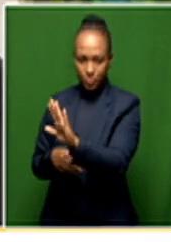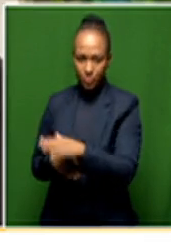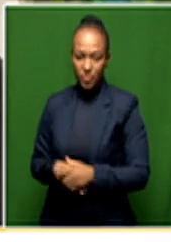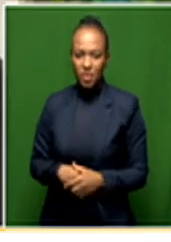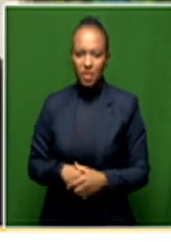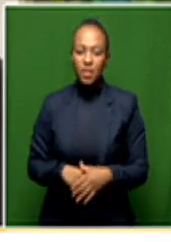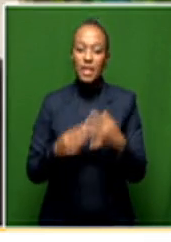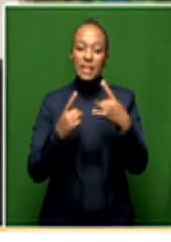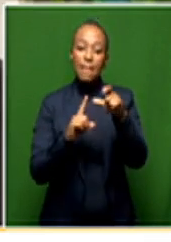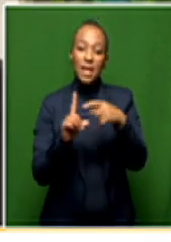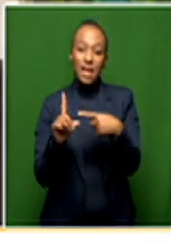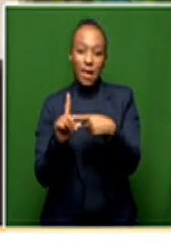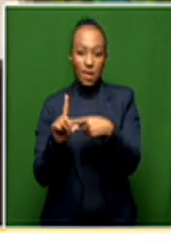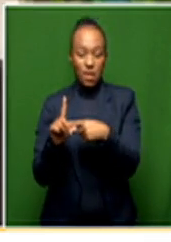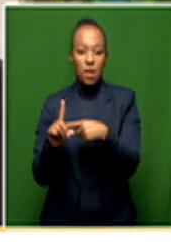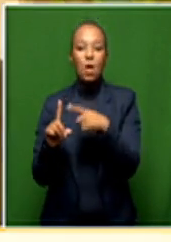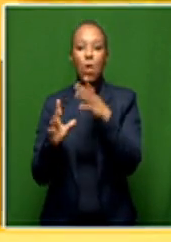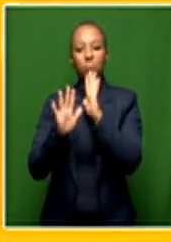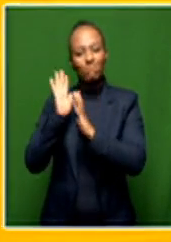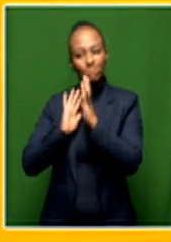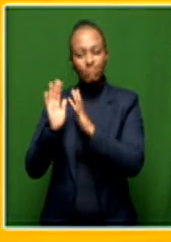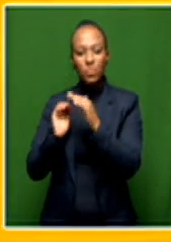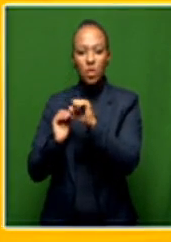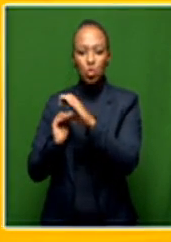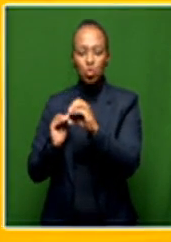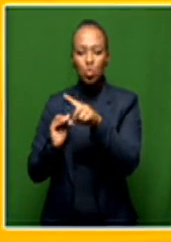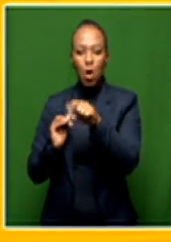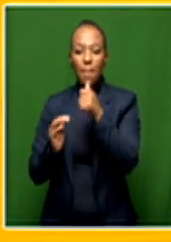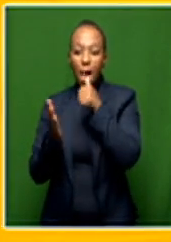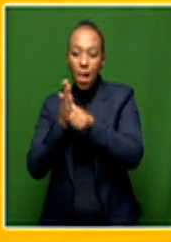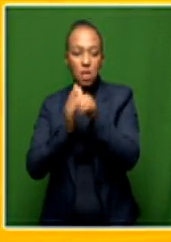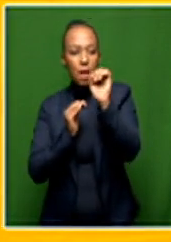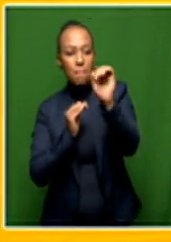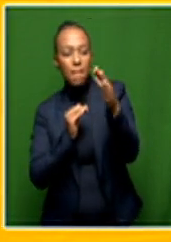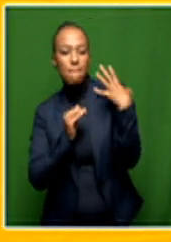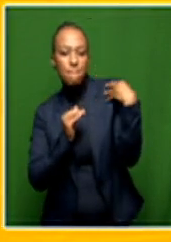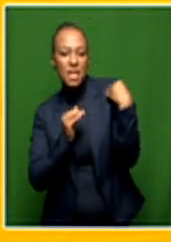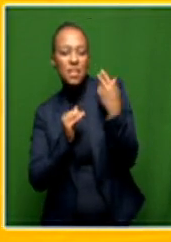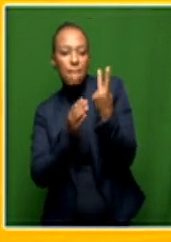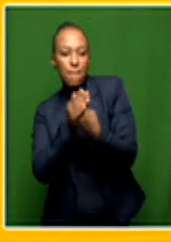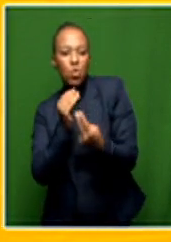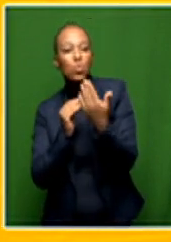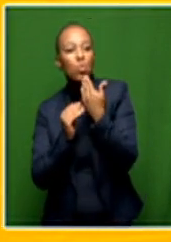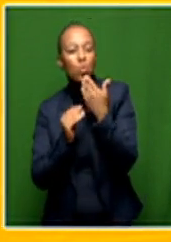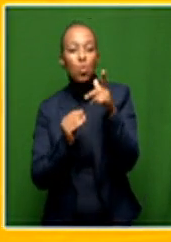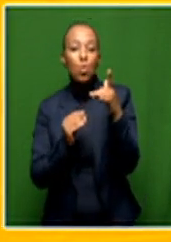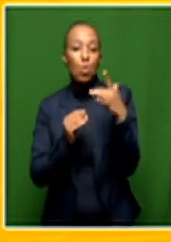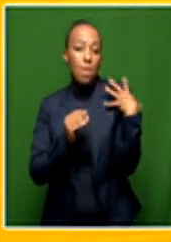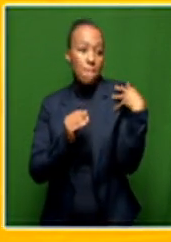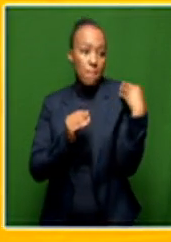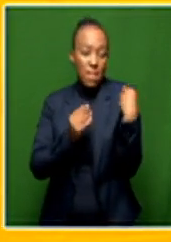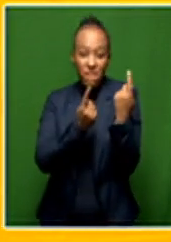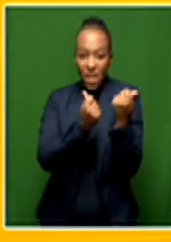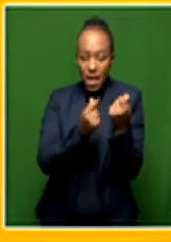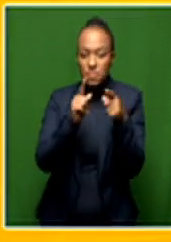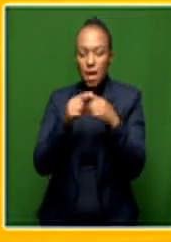Chairperson of Scopa there, talking to us about Scopa's letter to both the Ministers of Health and Finance, and they are requesting